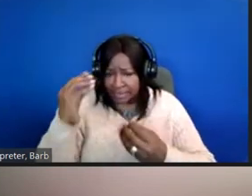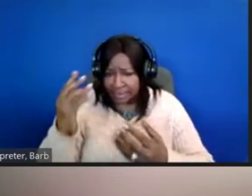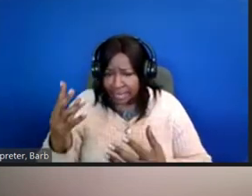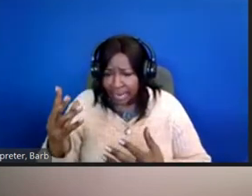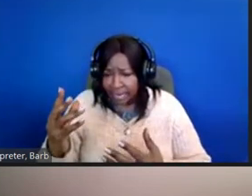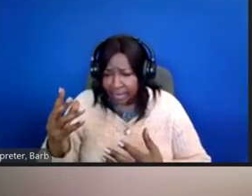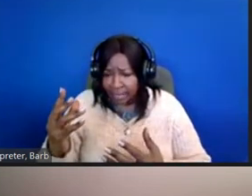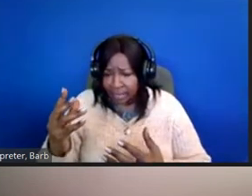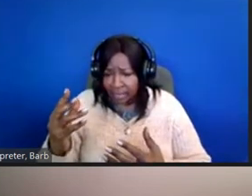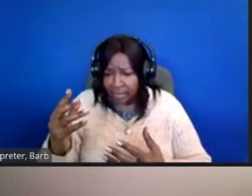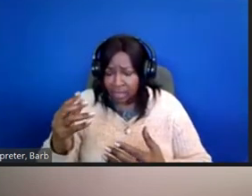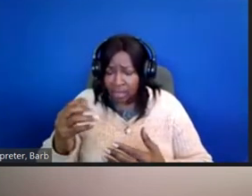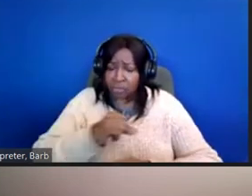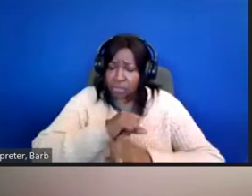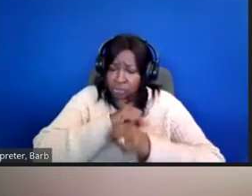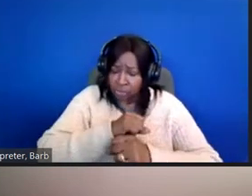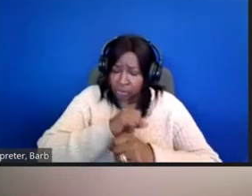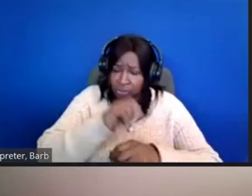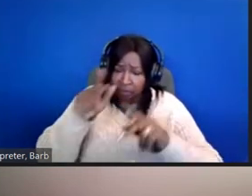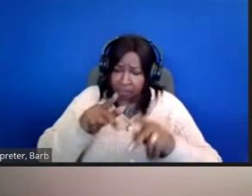security people have about